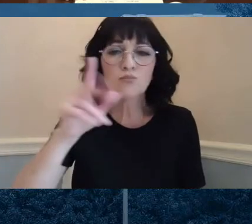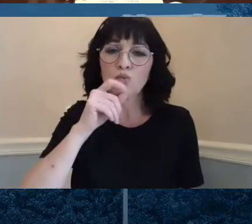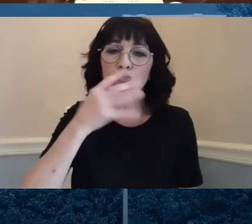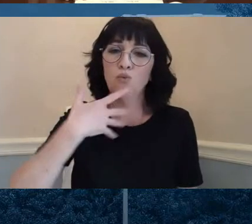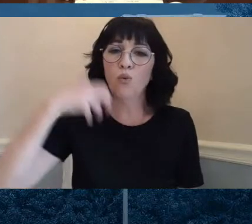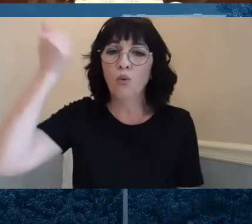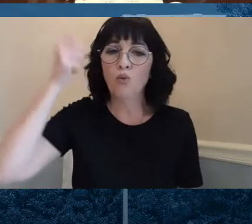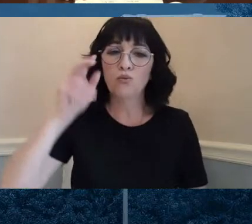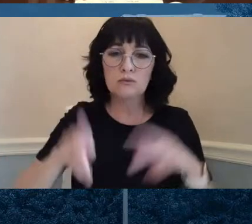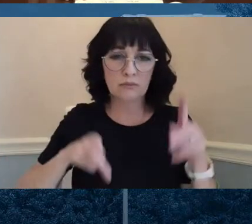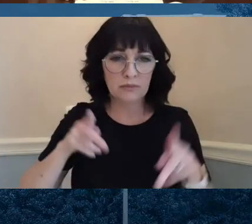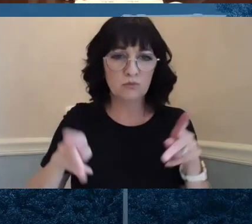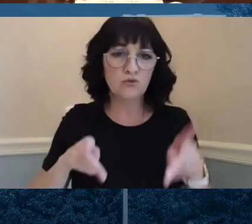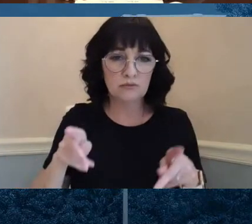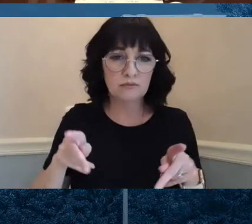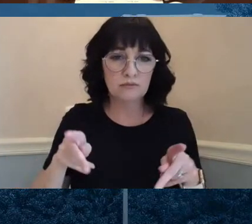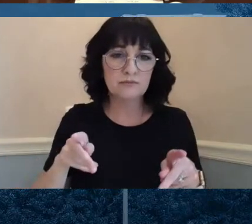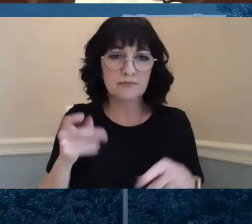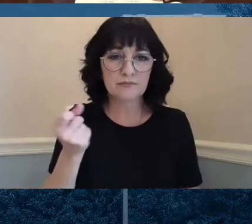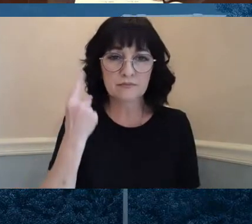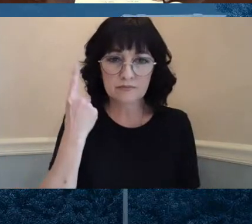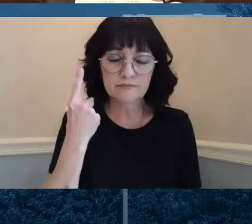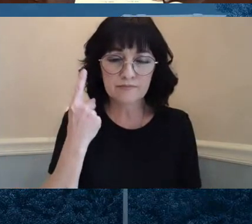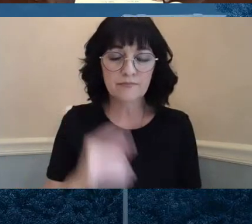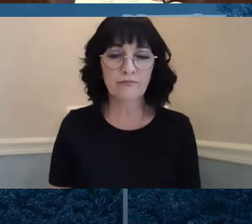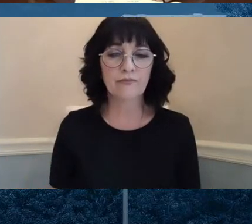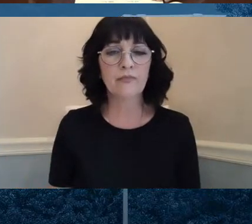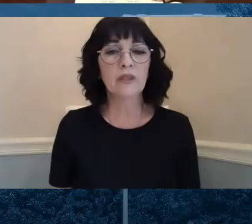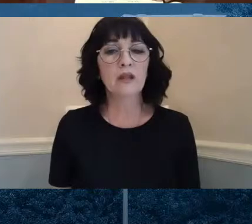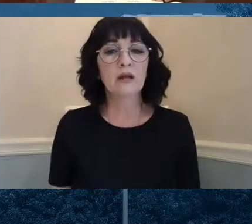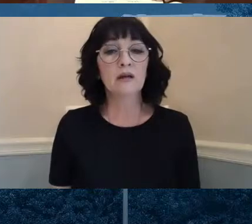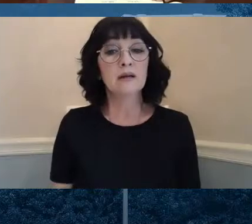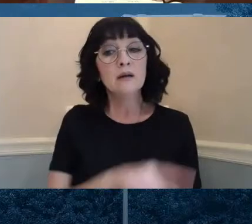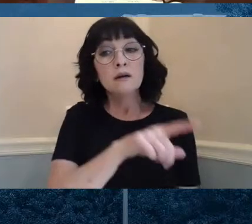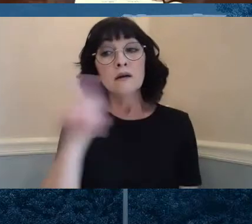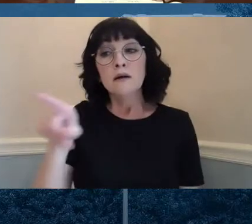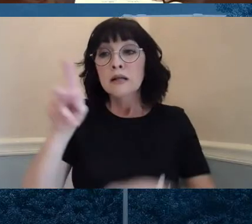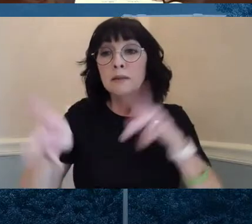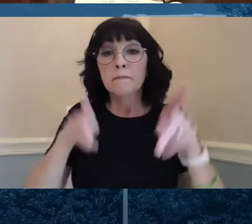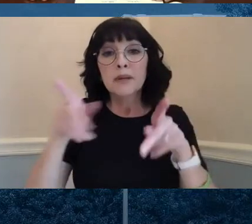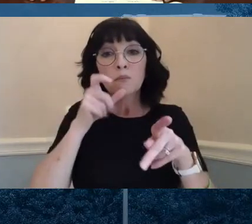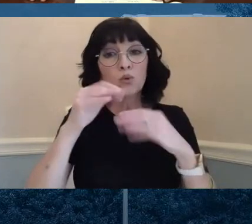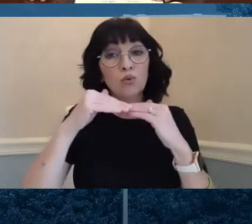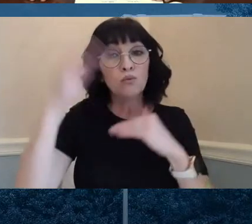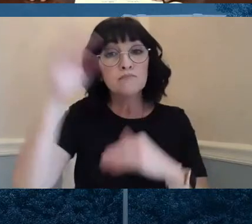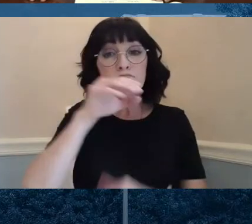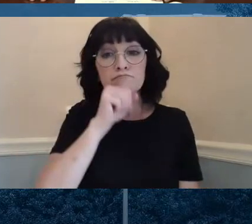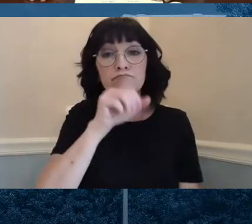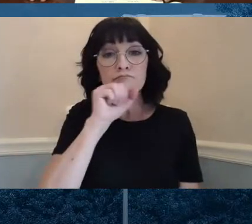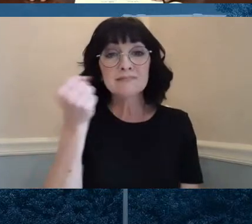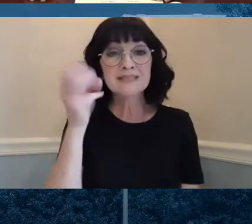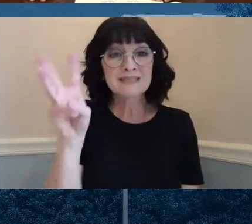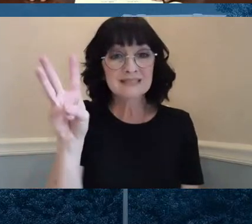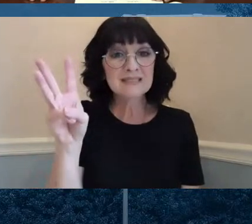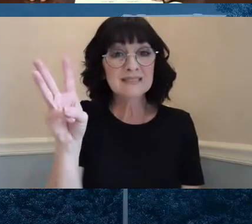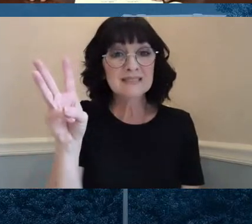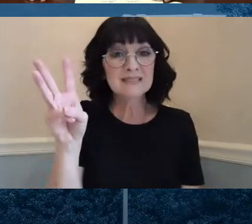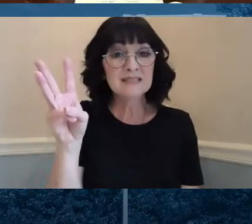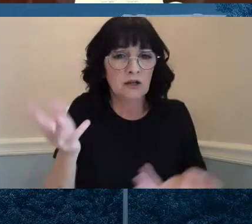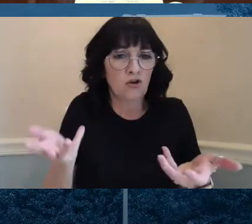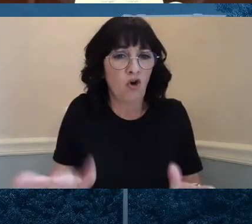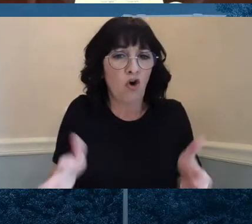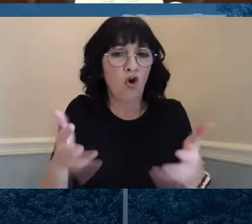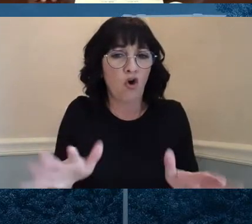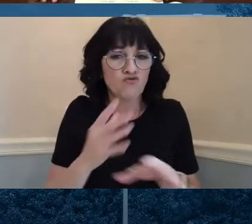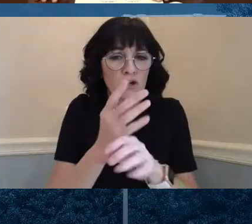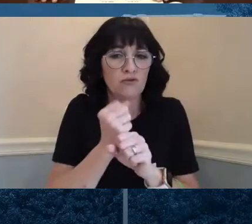51% of Delawareans over 16. So more than half of Delawareans over 16 have received at least one dose.